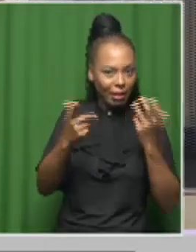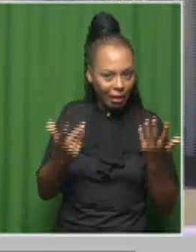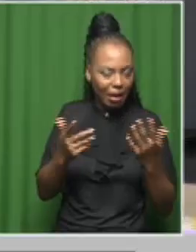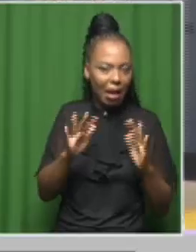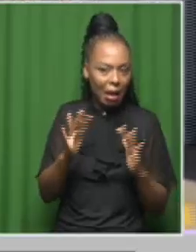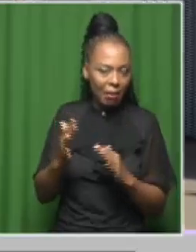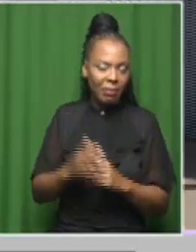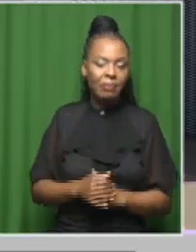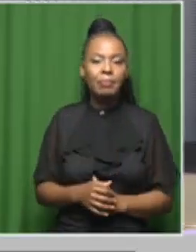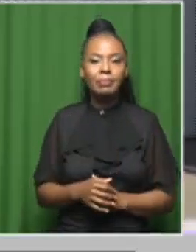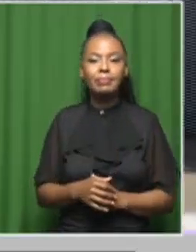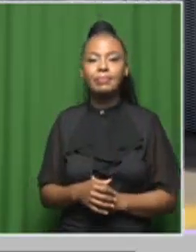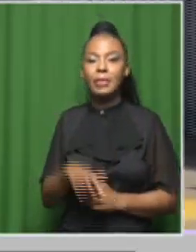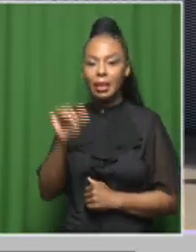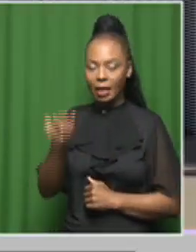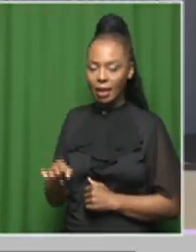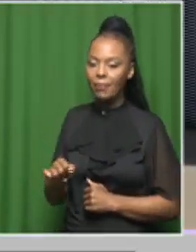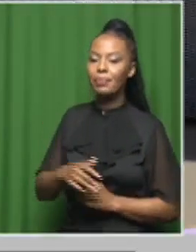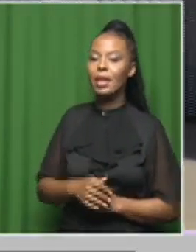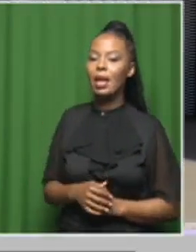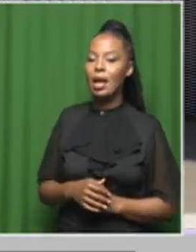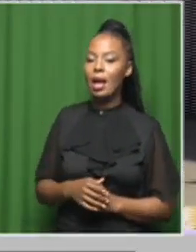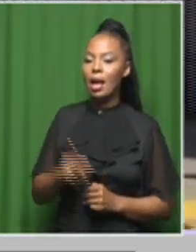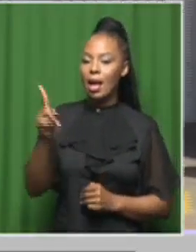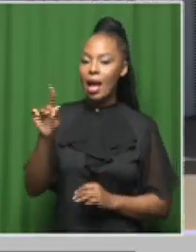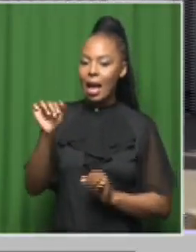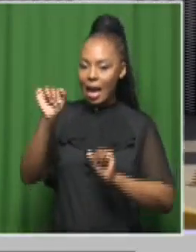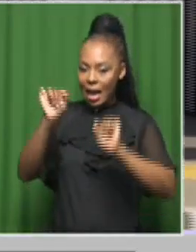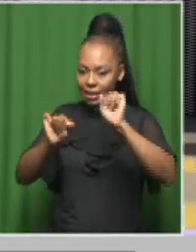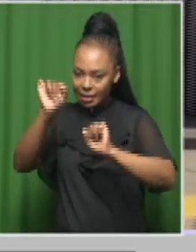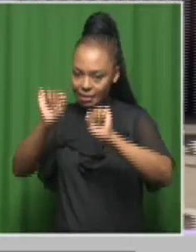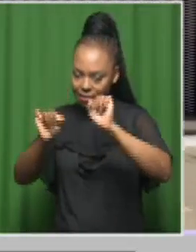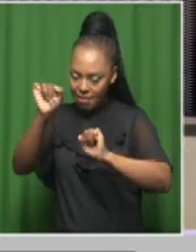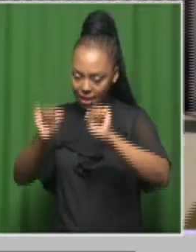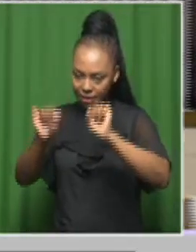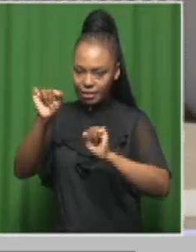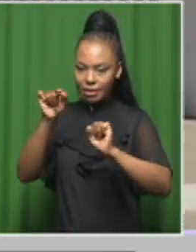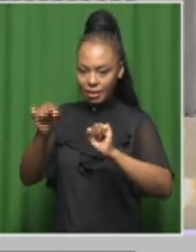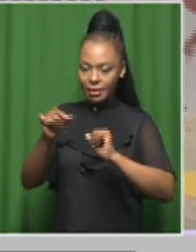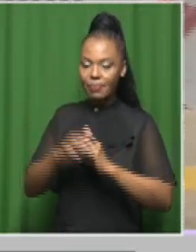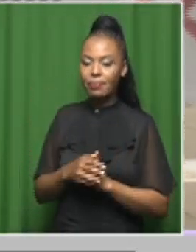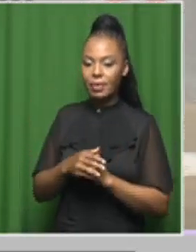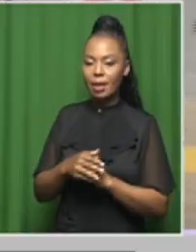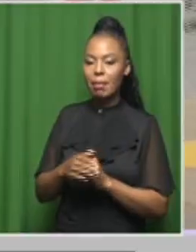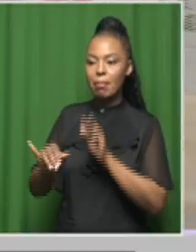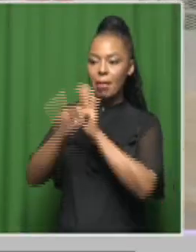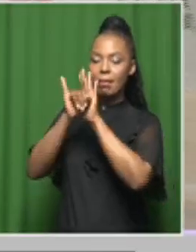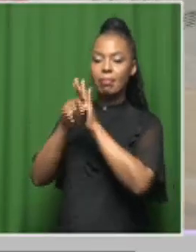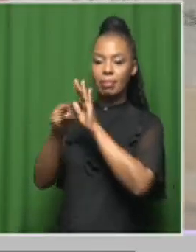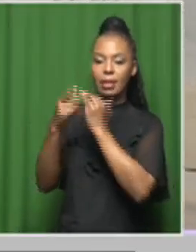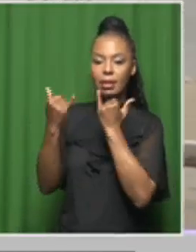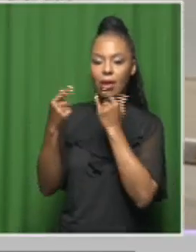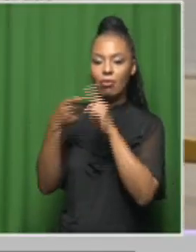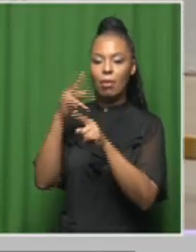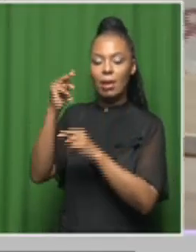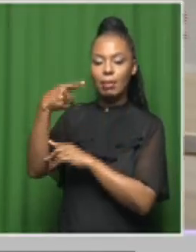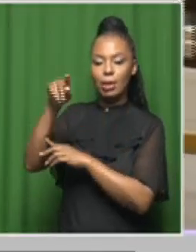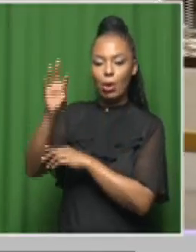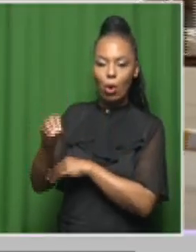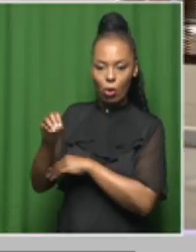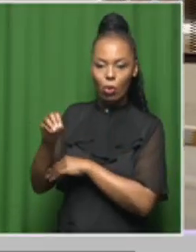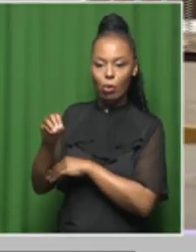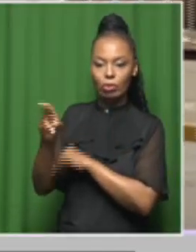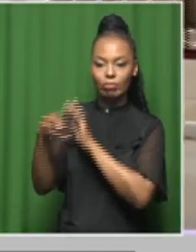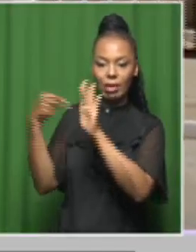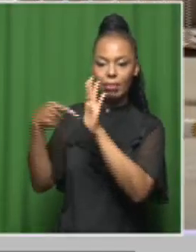Correct. So during the assessment, we were grilled on the NPO sector side because the measures that